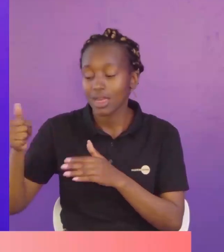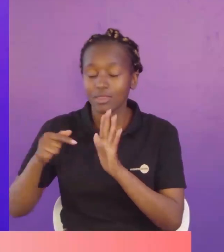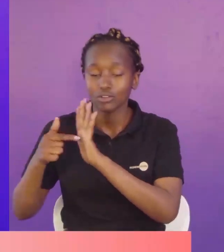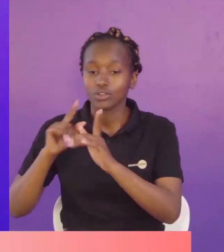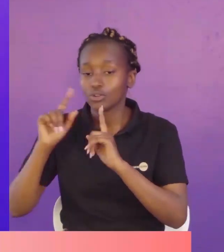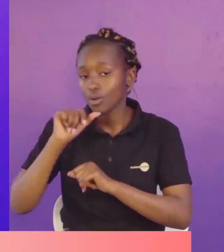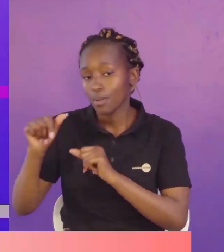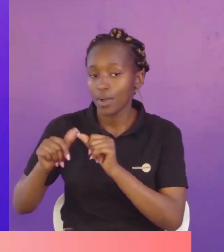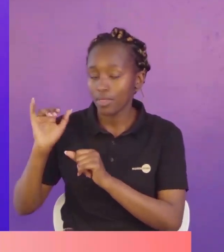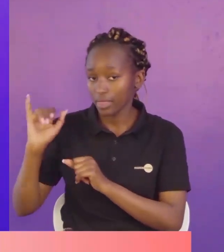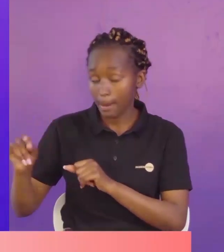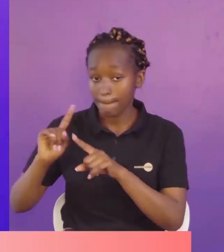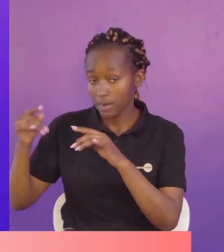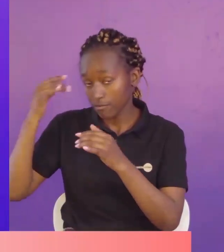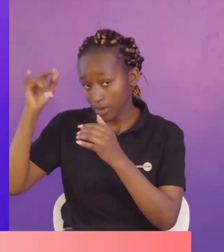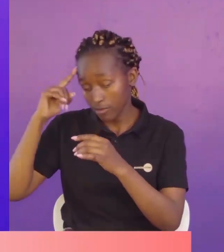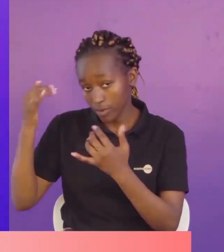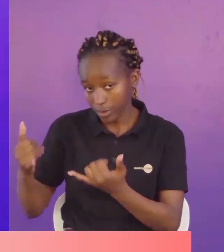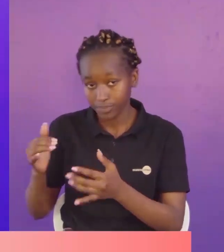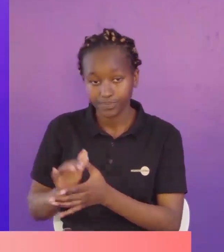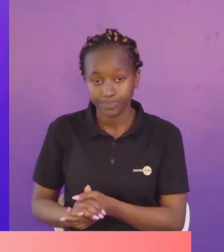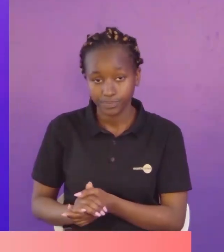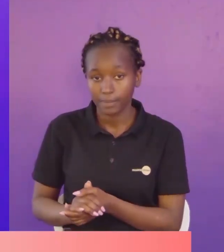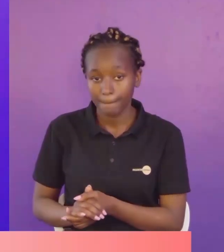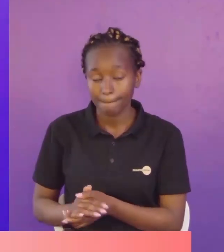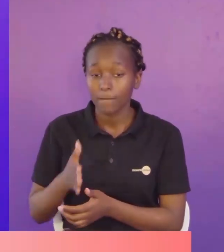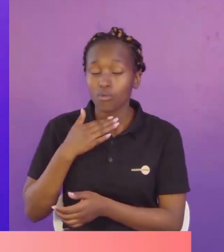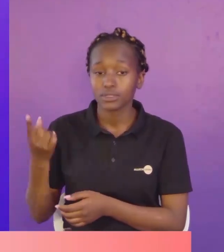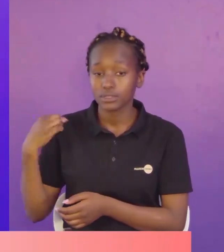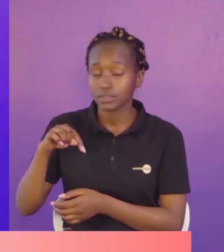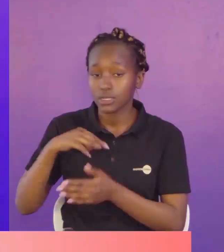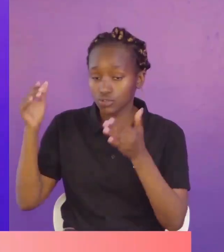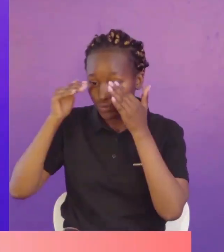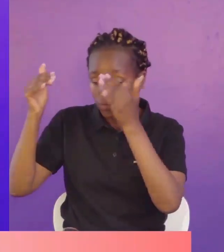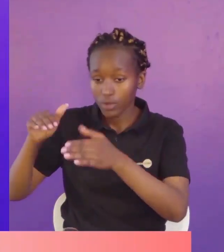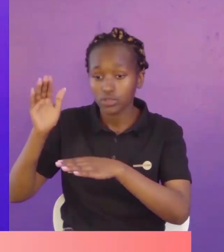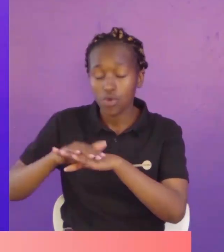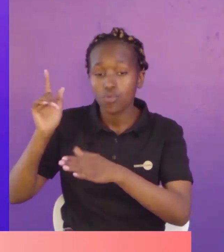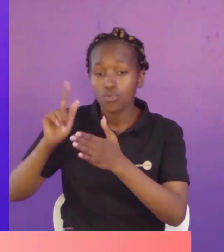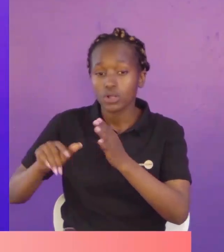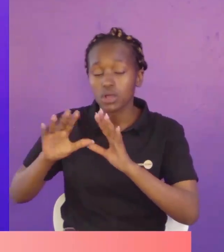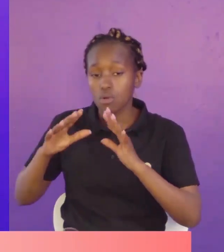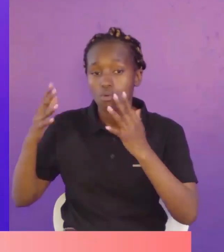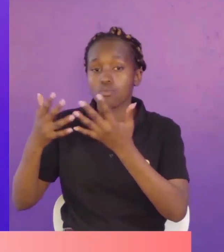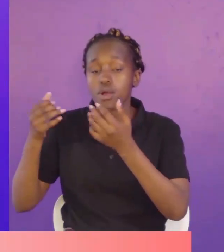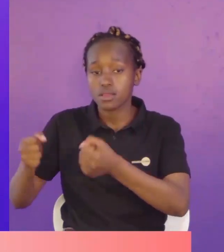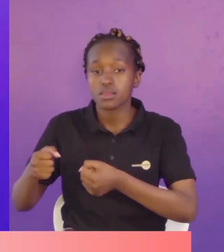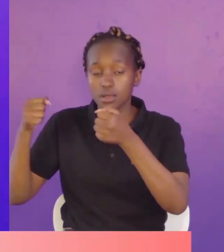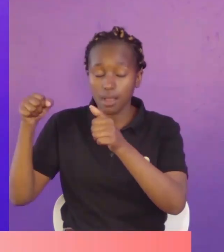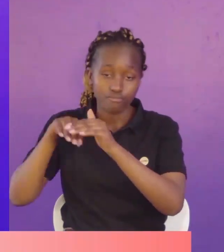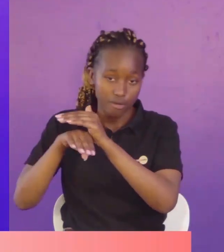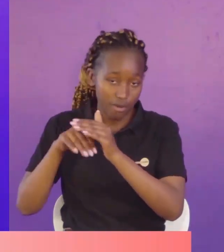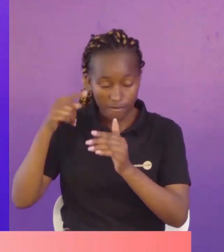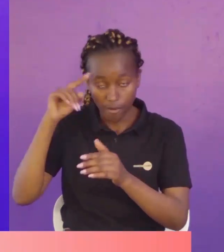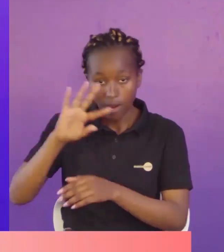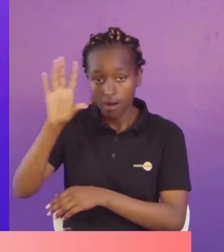now, I want us to focus on the World Cup qualifiers for the African